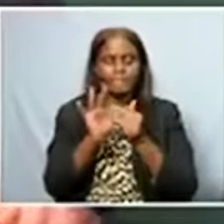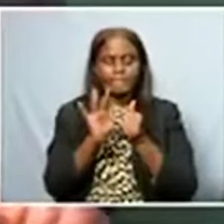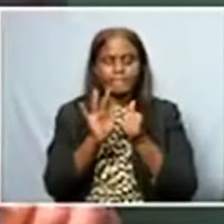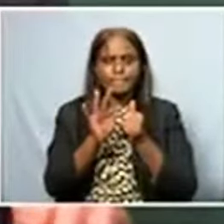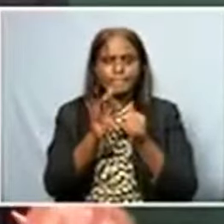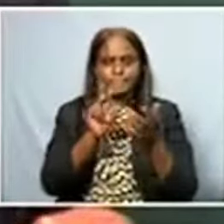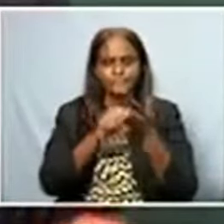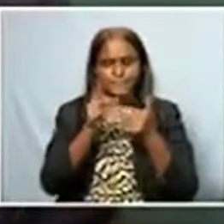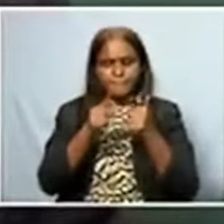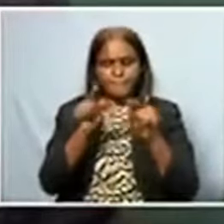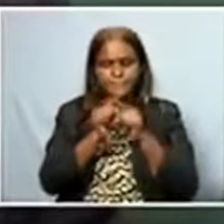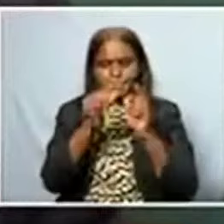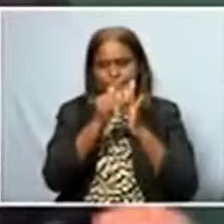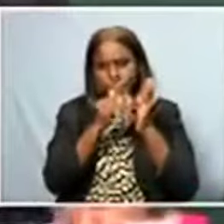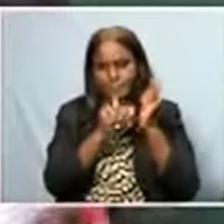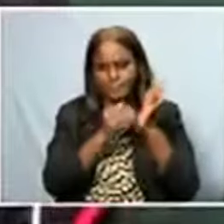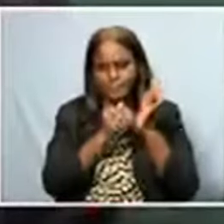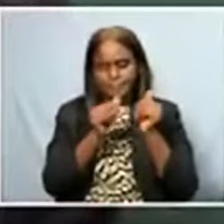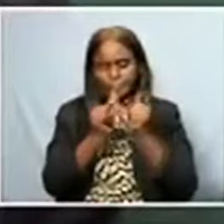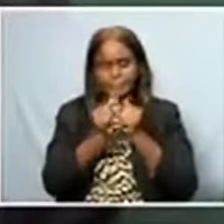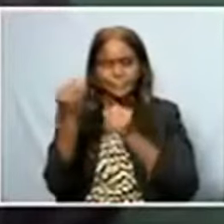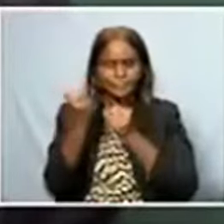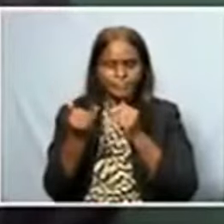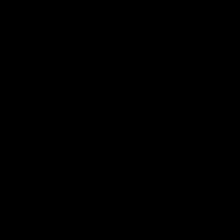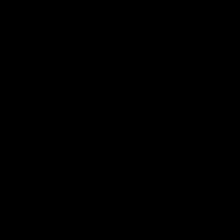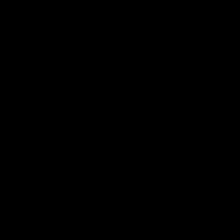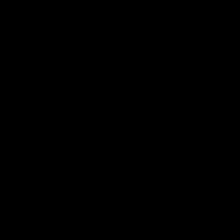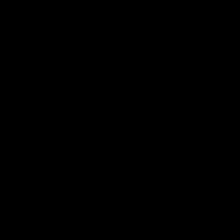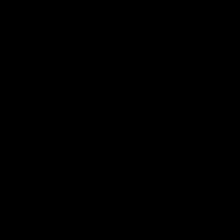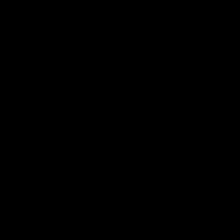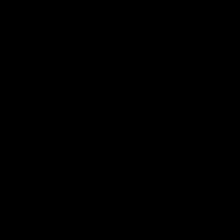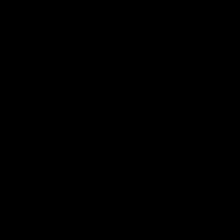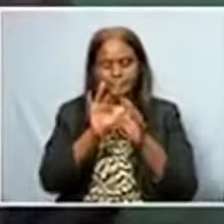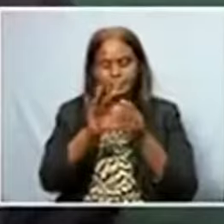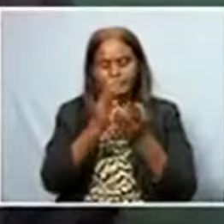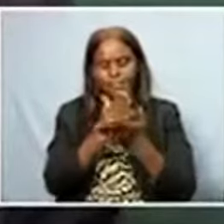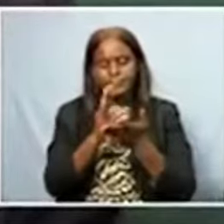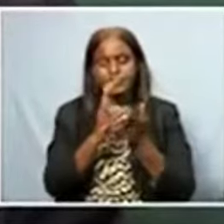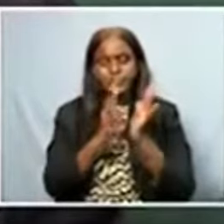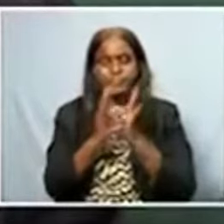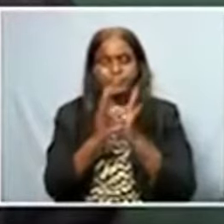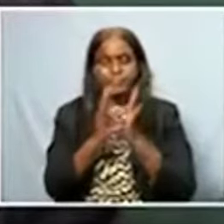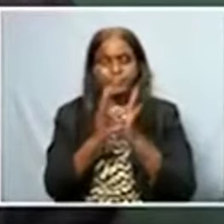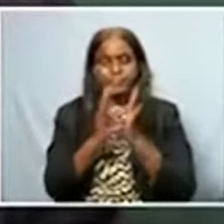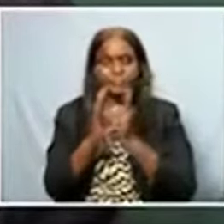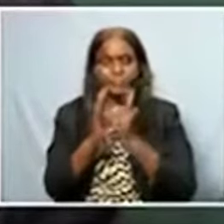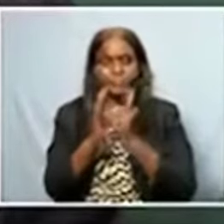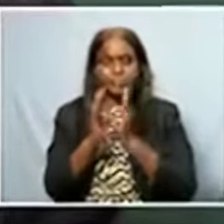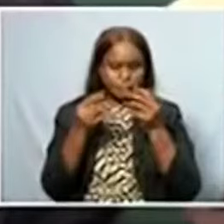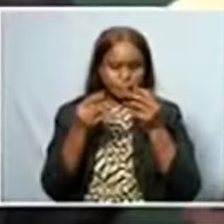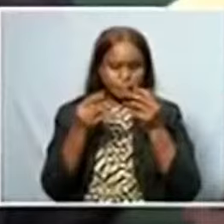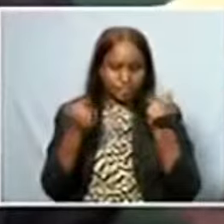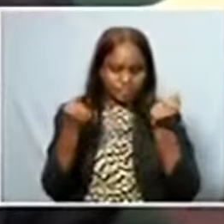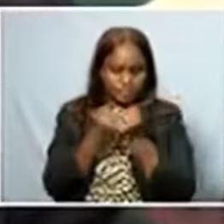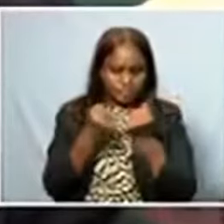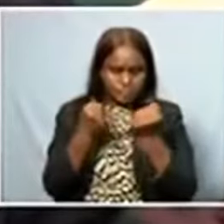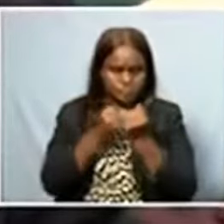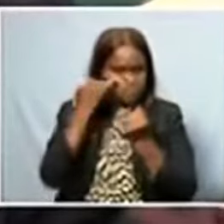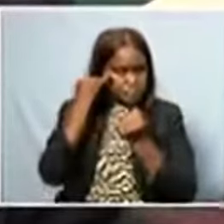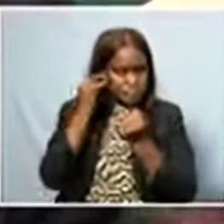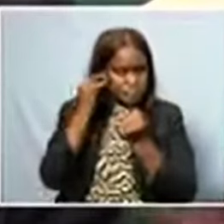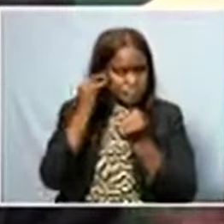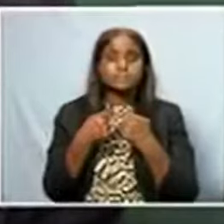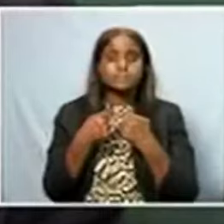the programs as outlined in the Yellow Book, part of the estimates. As of that opinion,